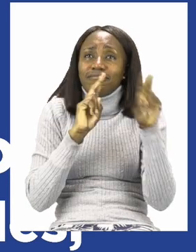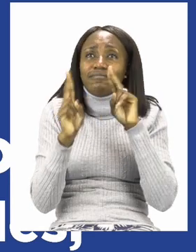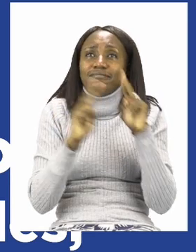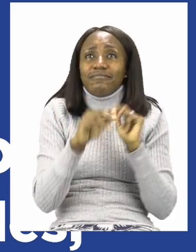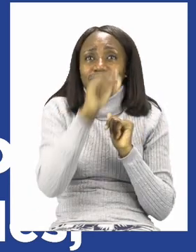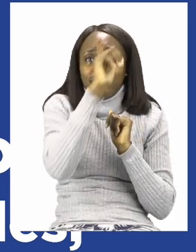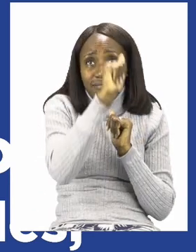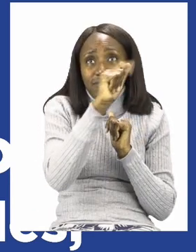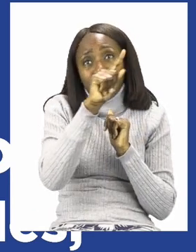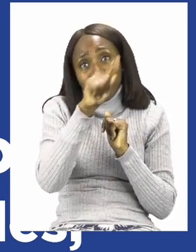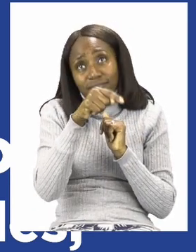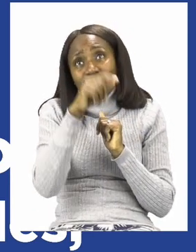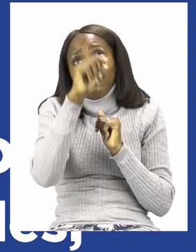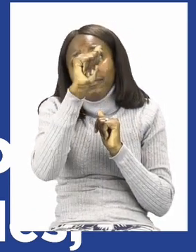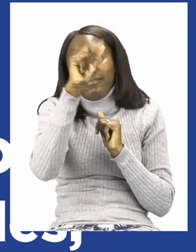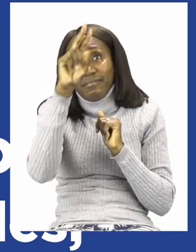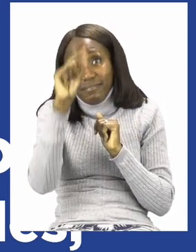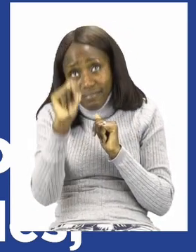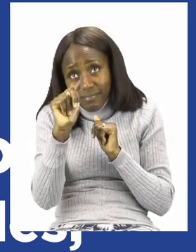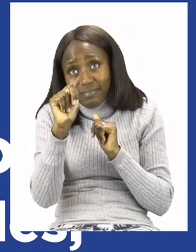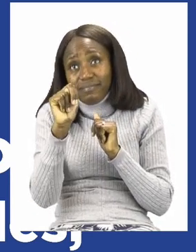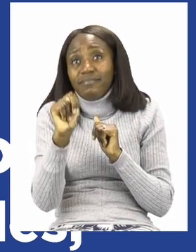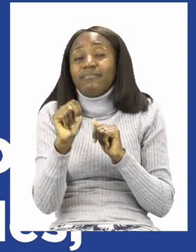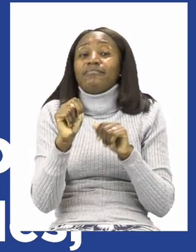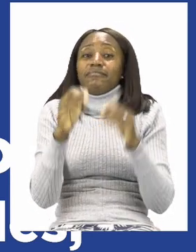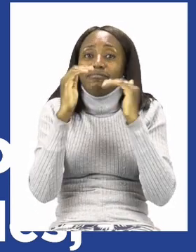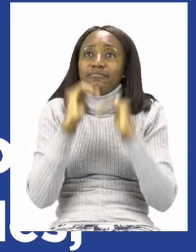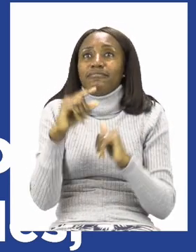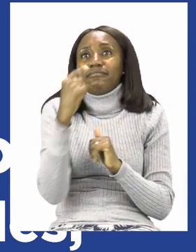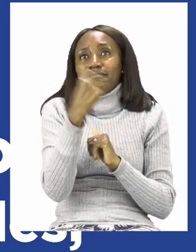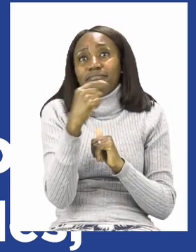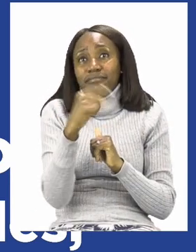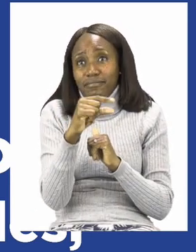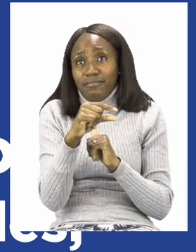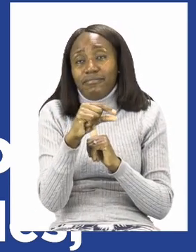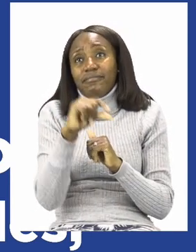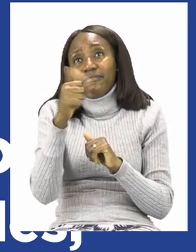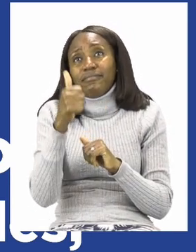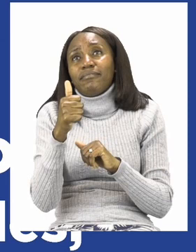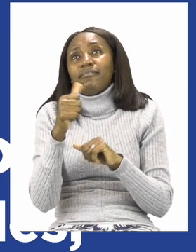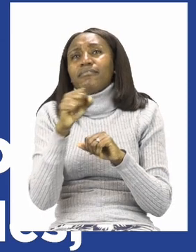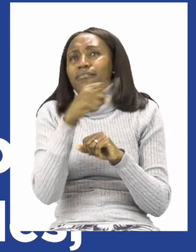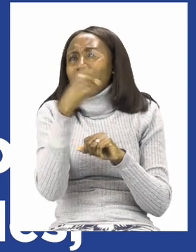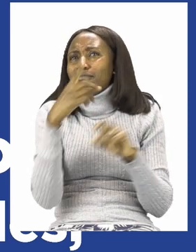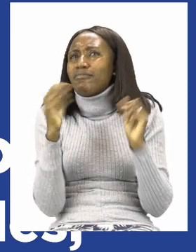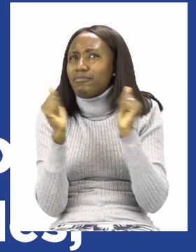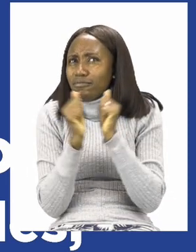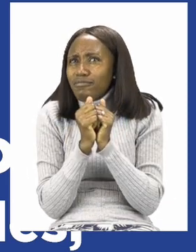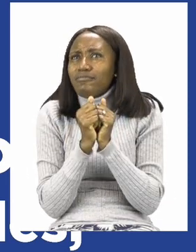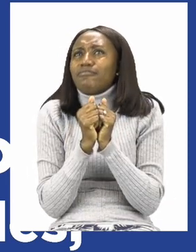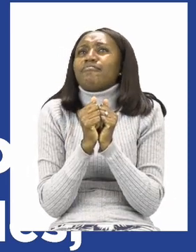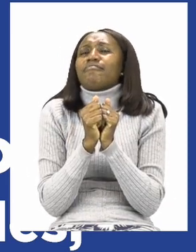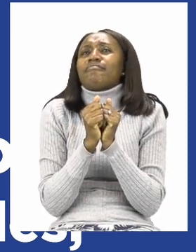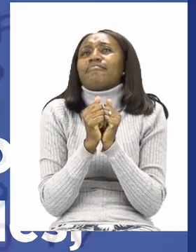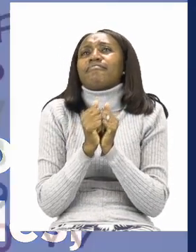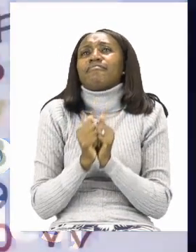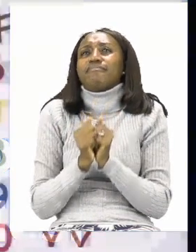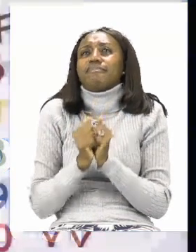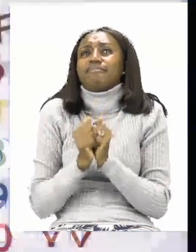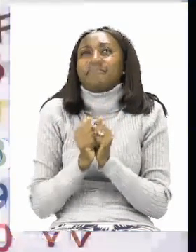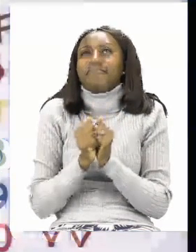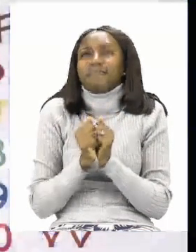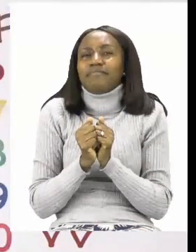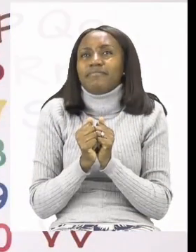be about articles, grammar, and data handling.